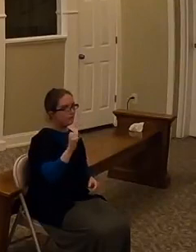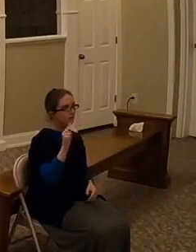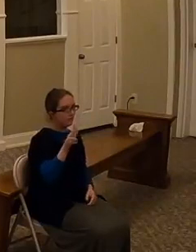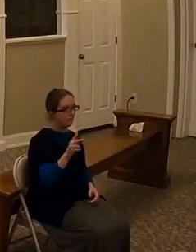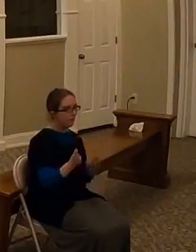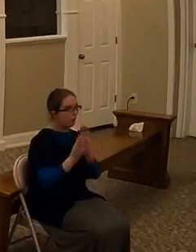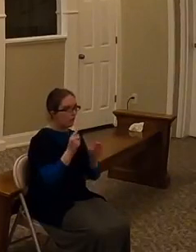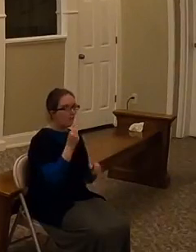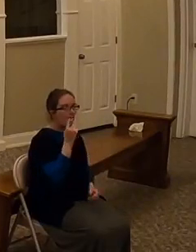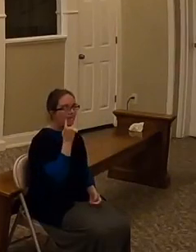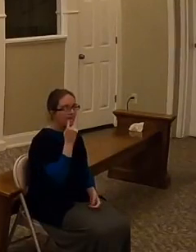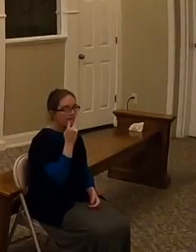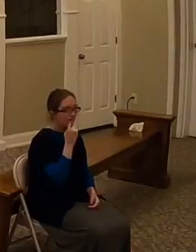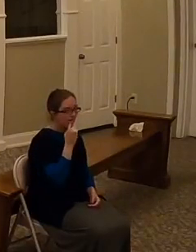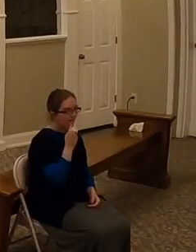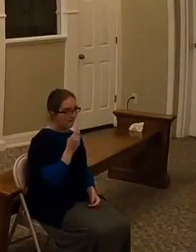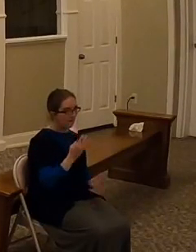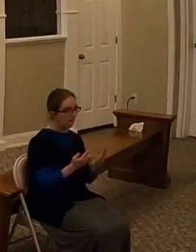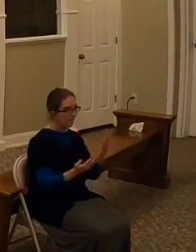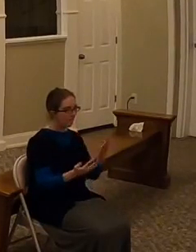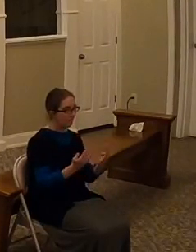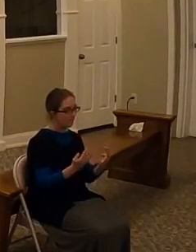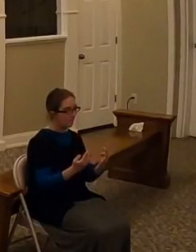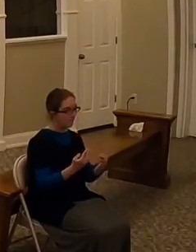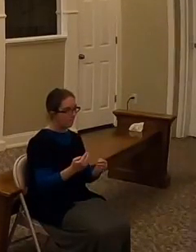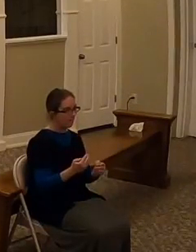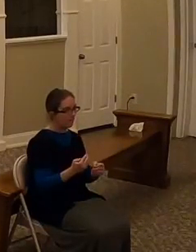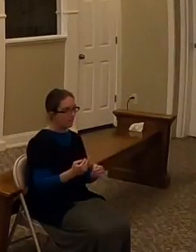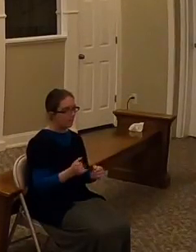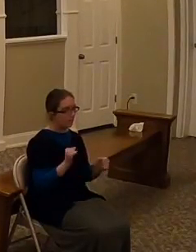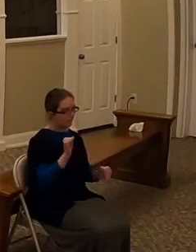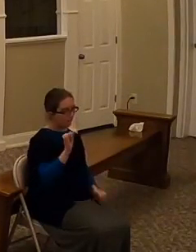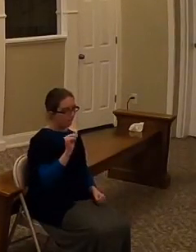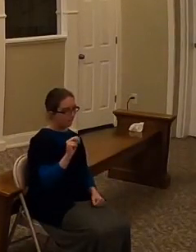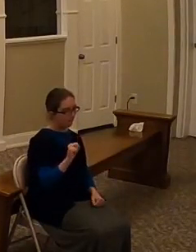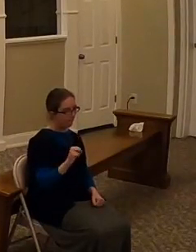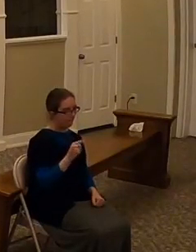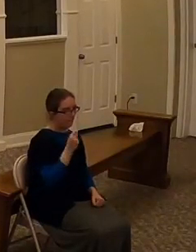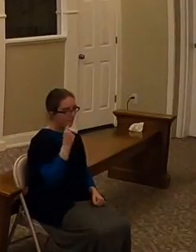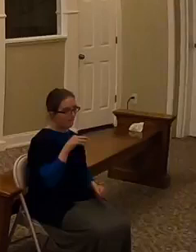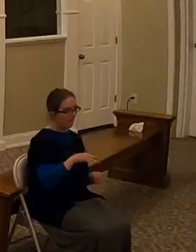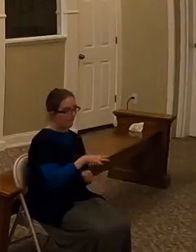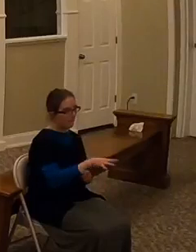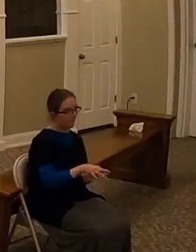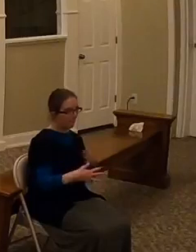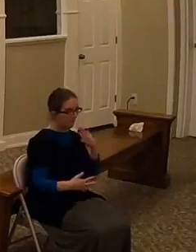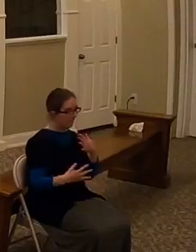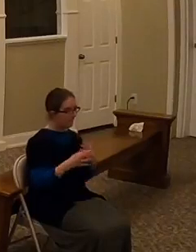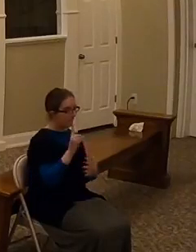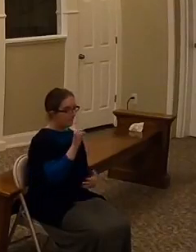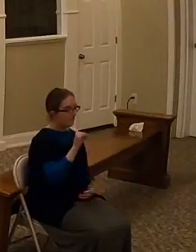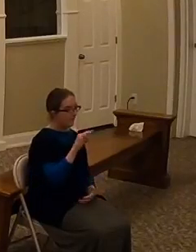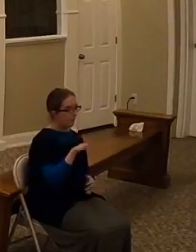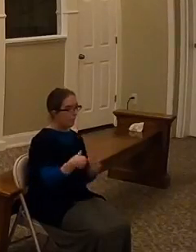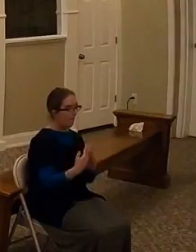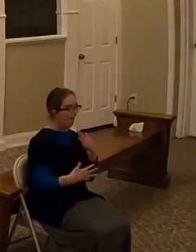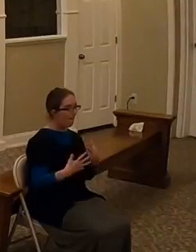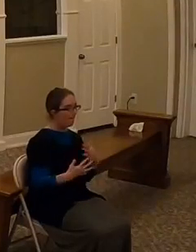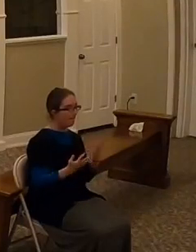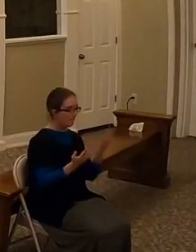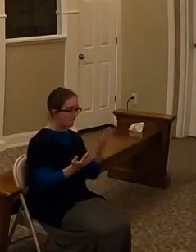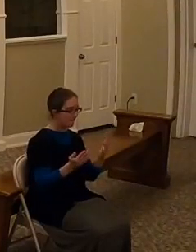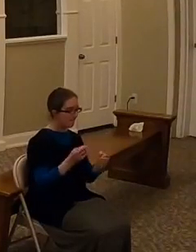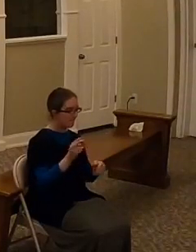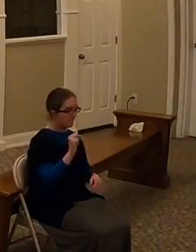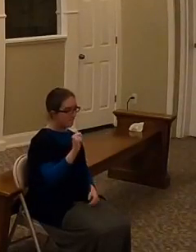about the tongue being a fire, a world of iniquity. Amen. So is the tongue among our members, that it defileth the whole body and set it on fire, the